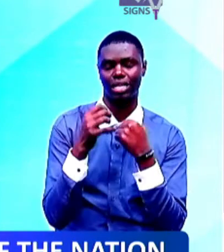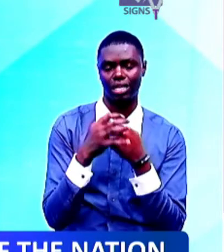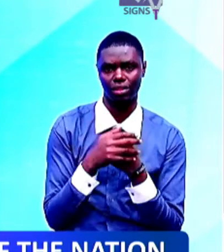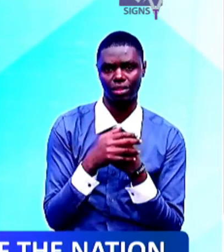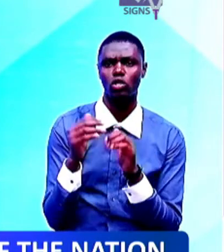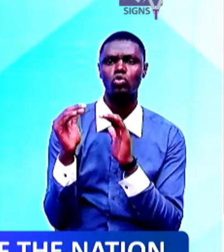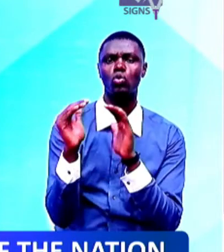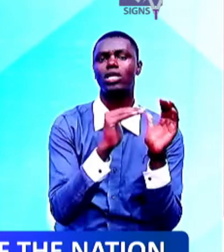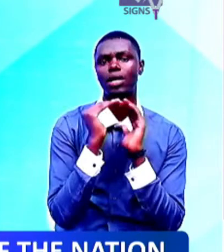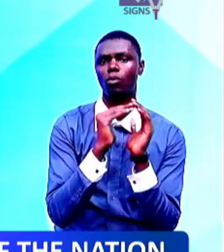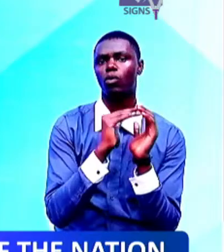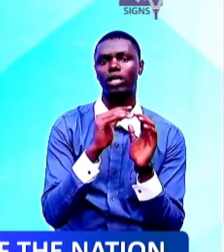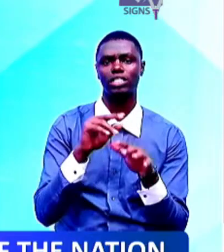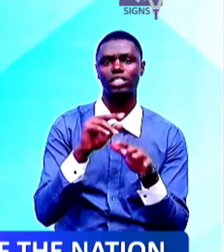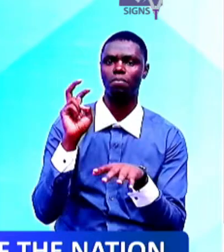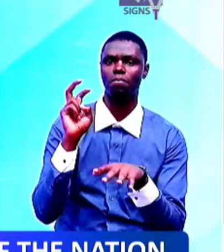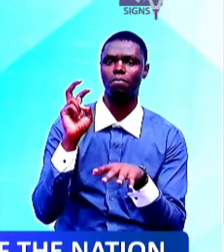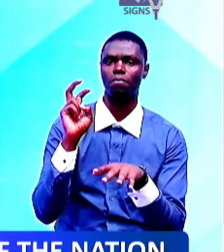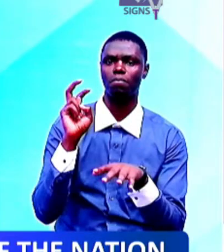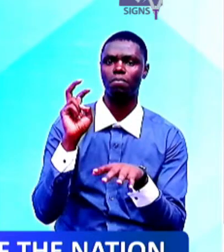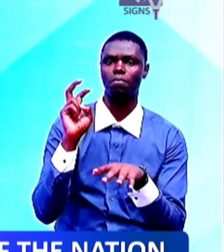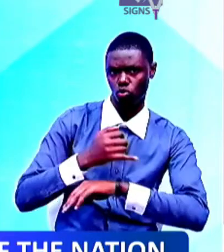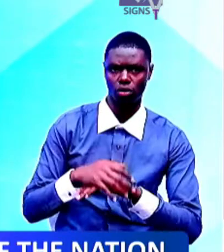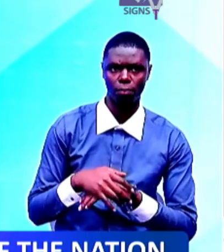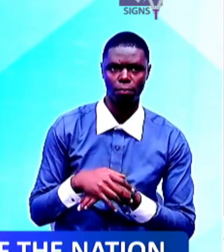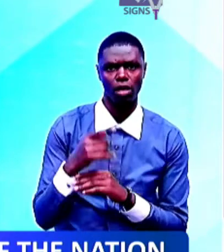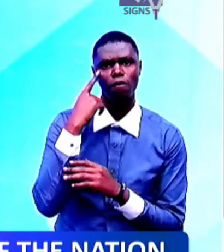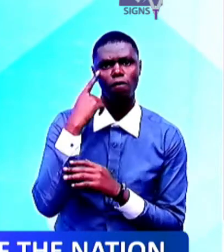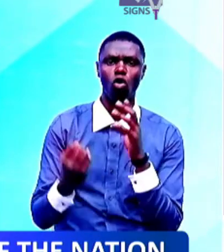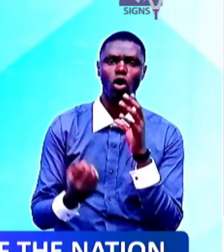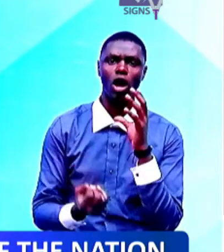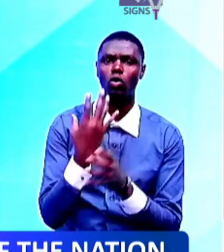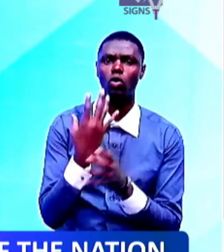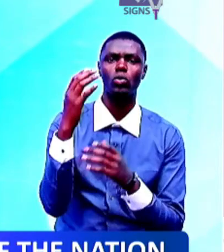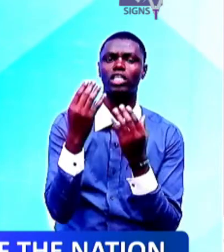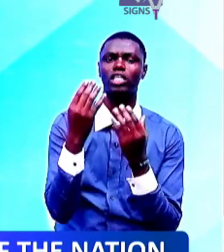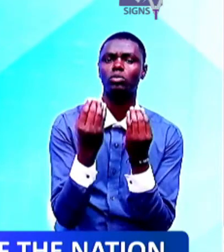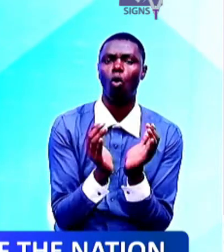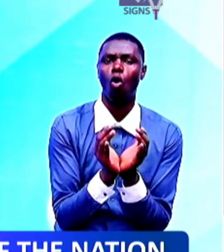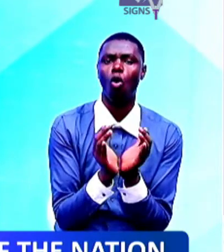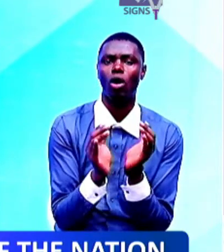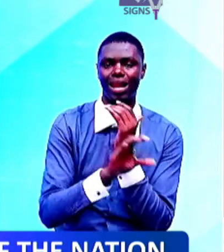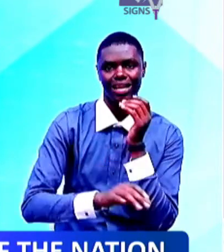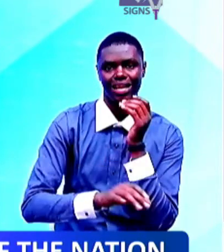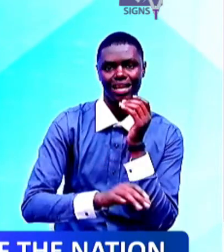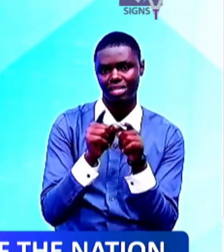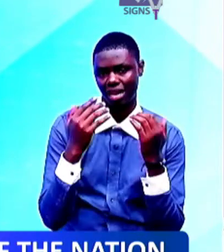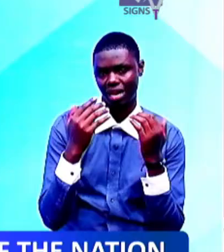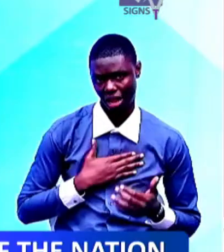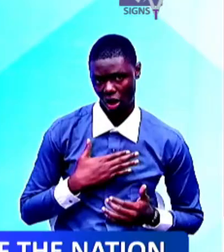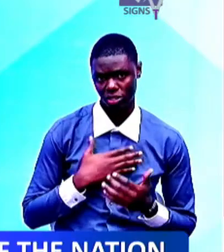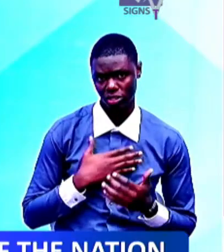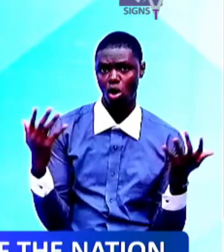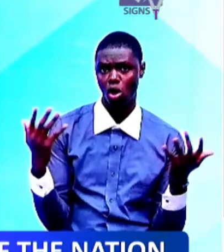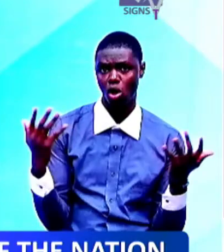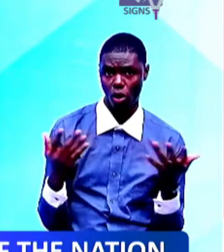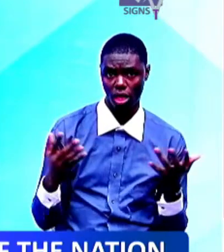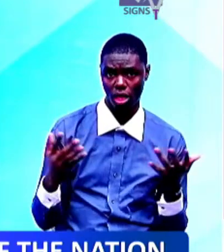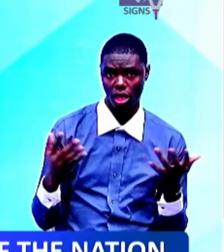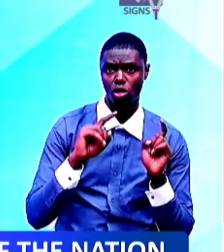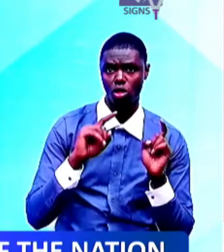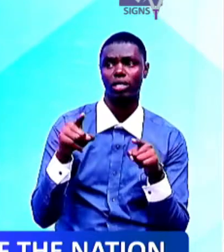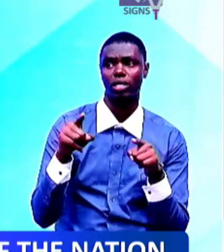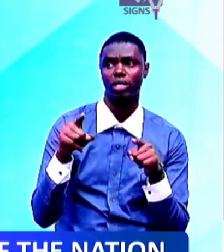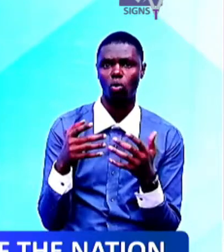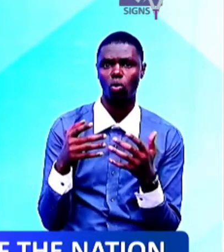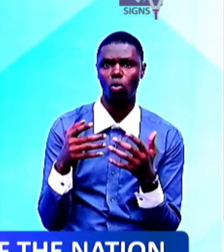the democracy just check the institutions. For a growing small country like ours, where you're supposed to go and drill a